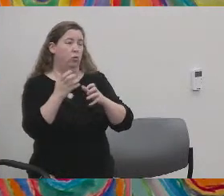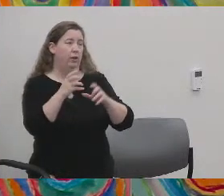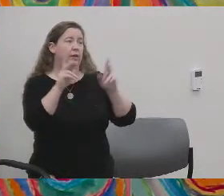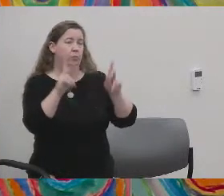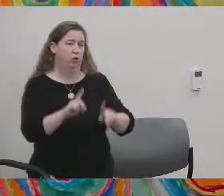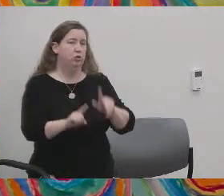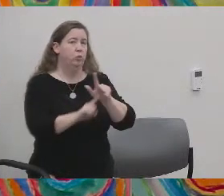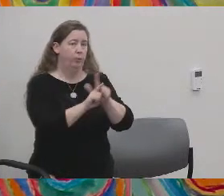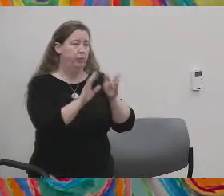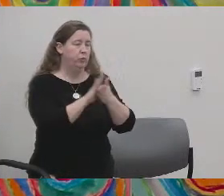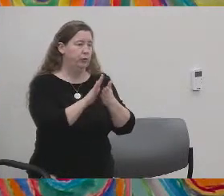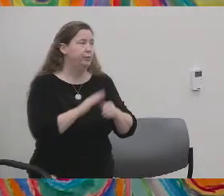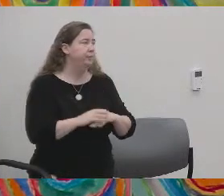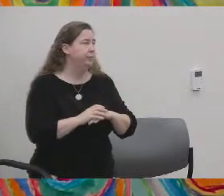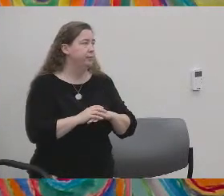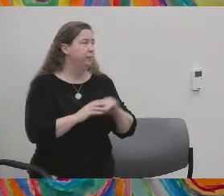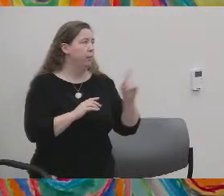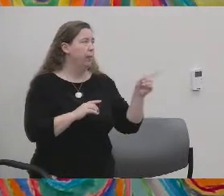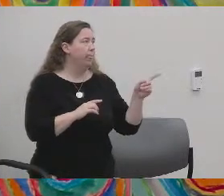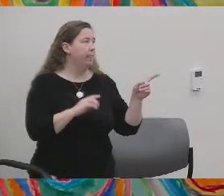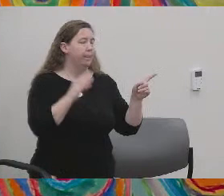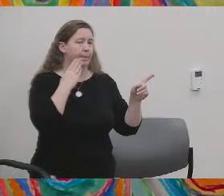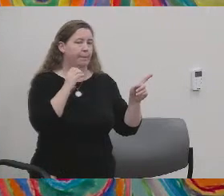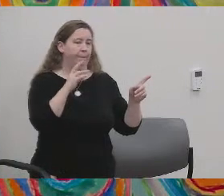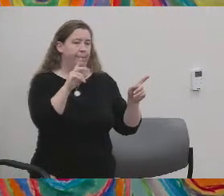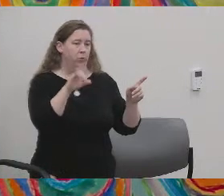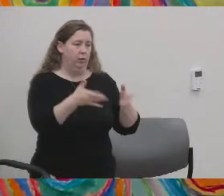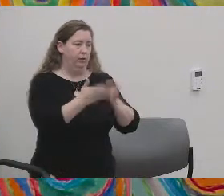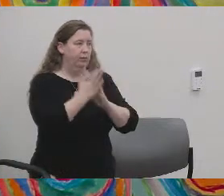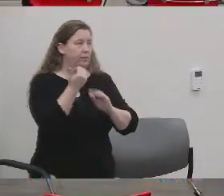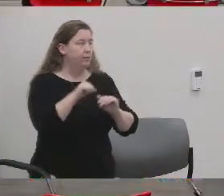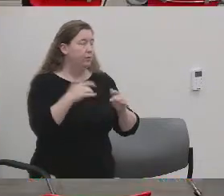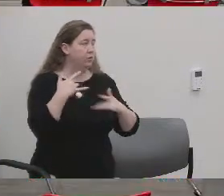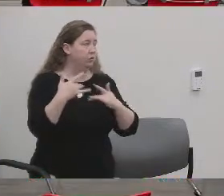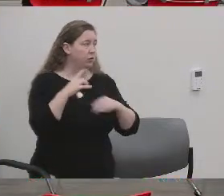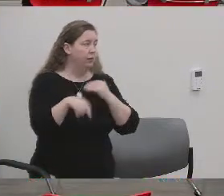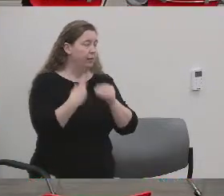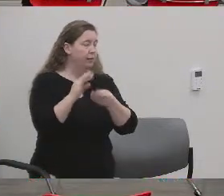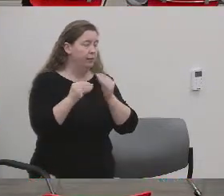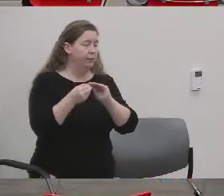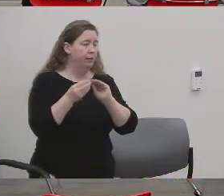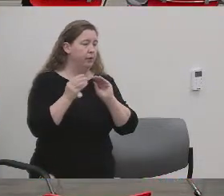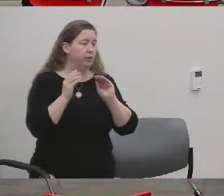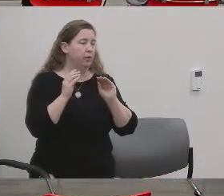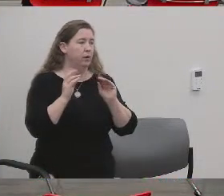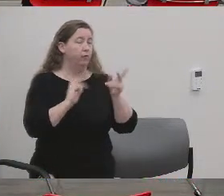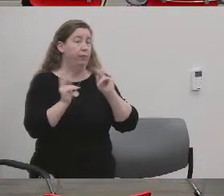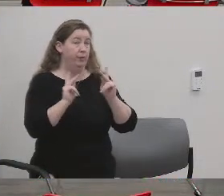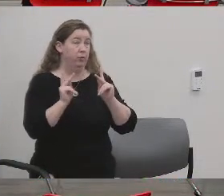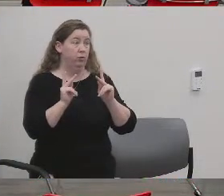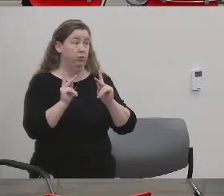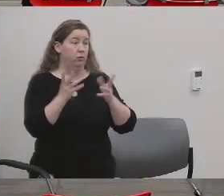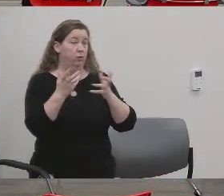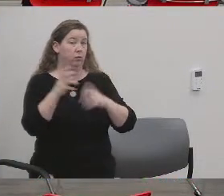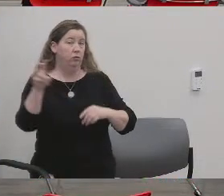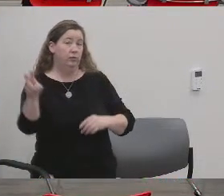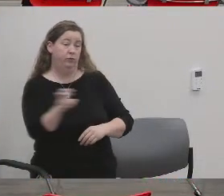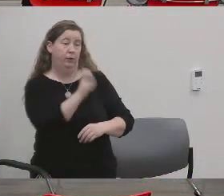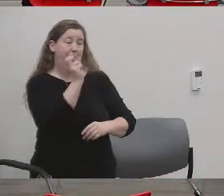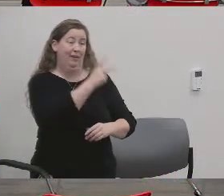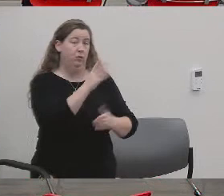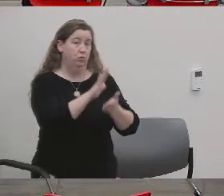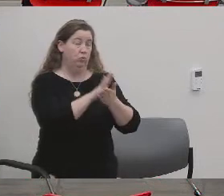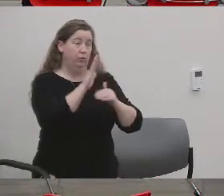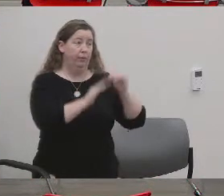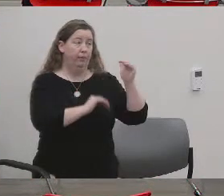So. Is there any concern if a good number of people want to go from Eagle Online back to in-person